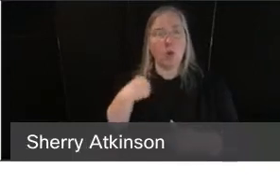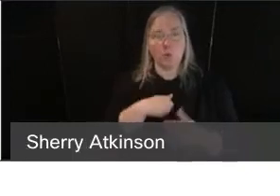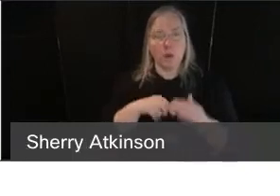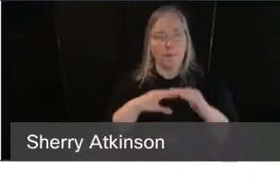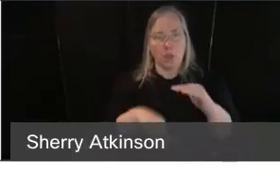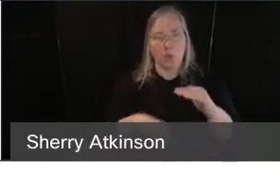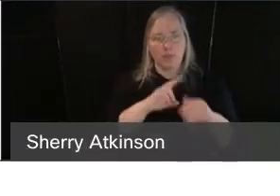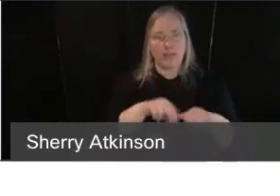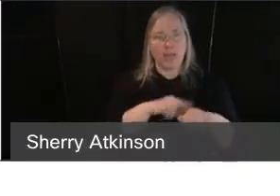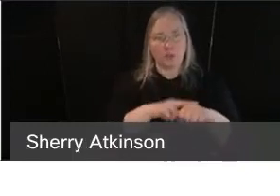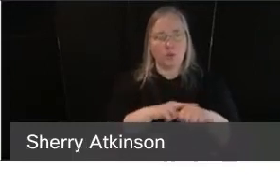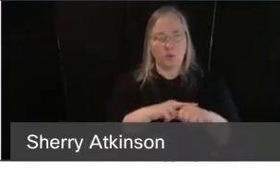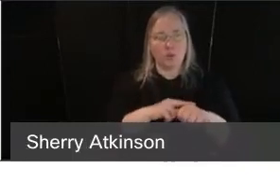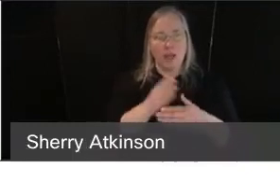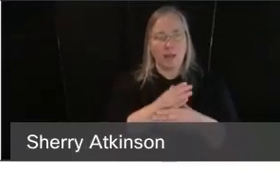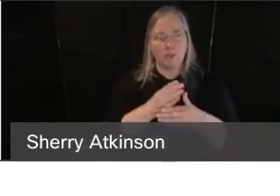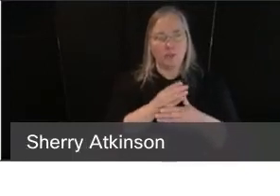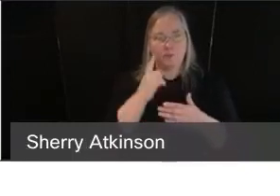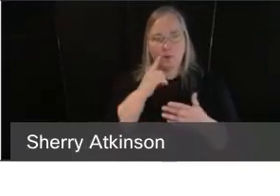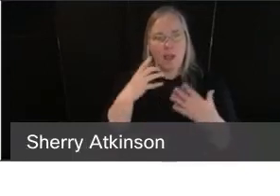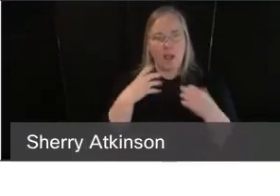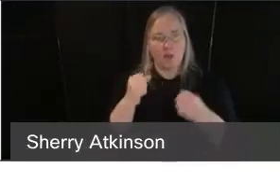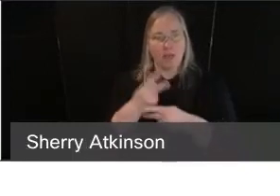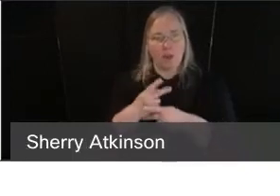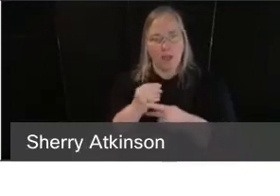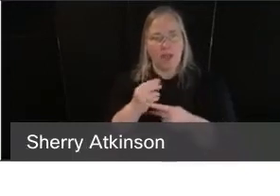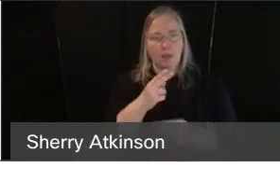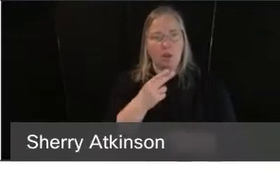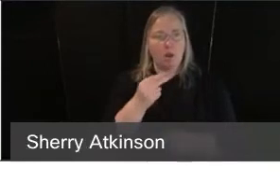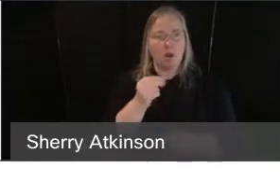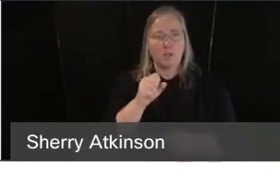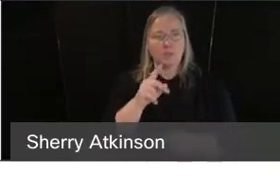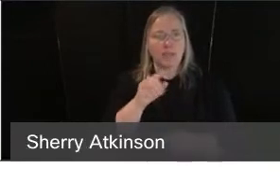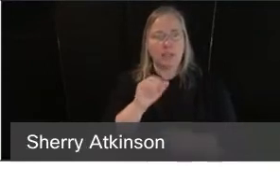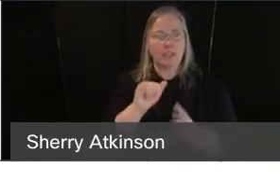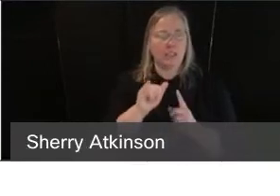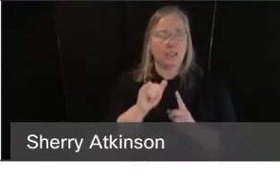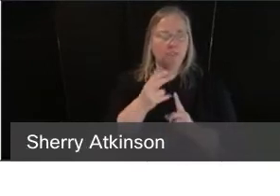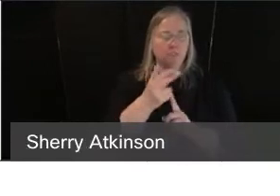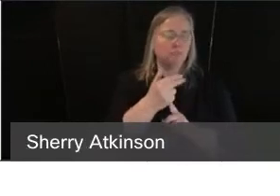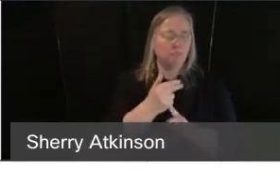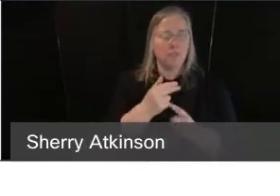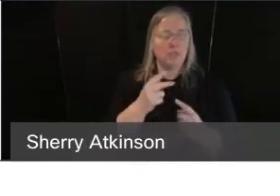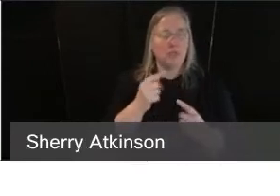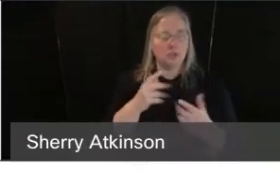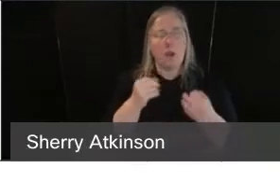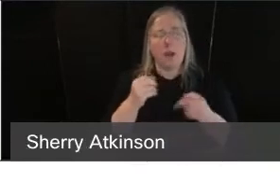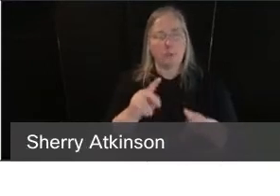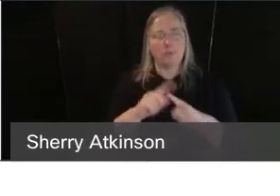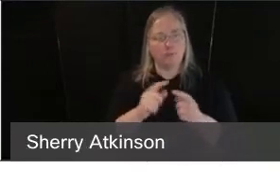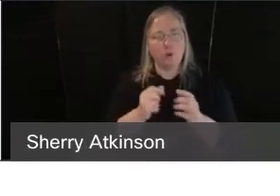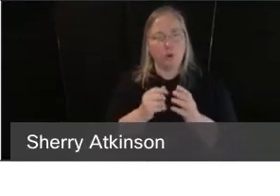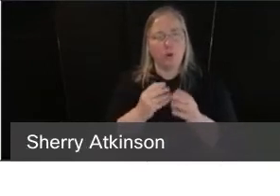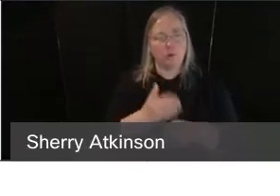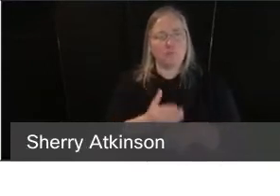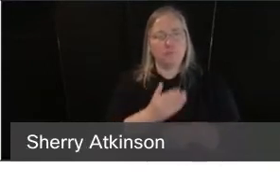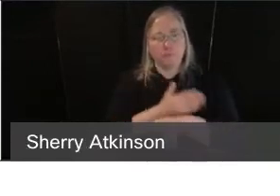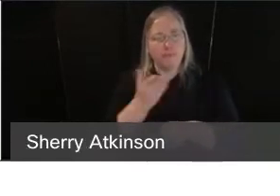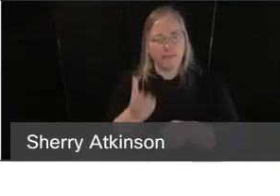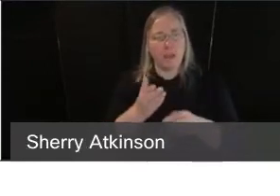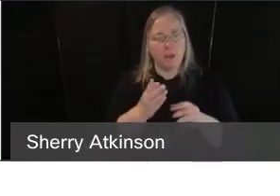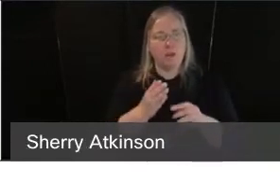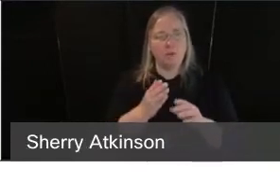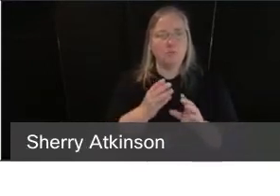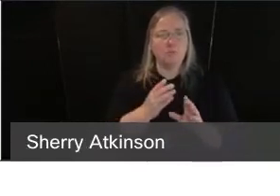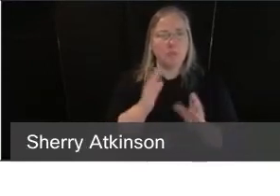of healthcare and hospitality sectors. So there's some opportunities for employment growth there, kind of pre-COVID. So again, economic